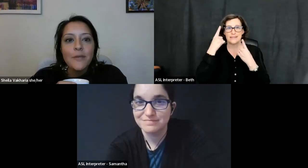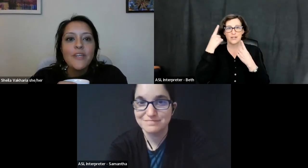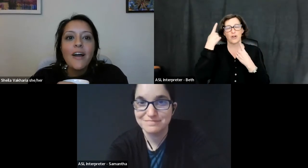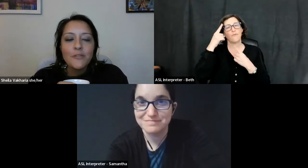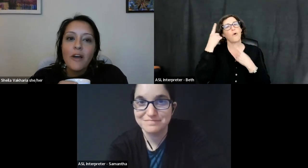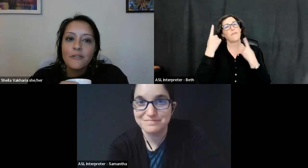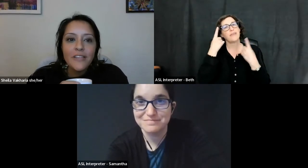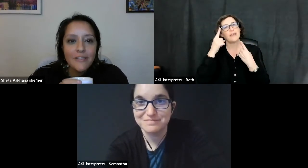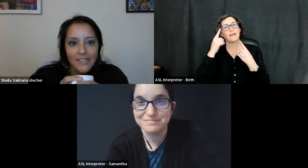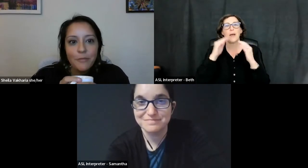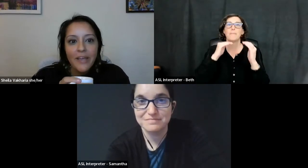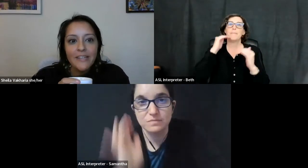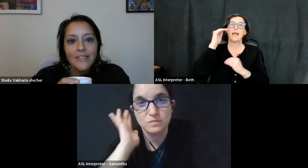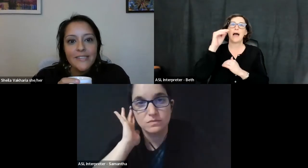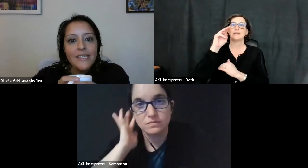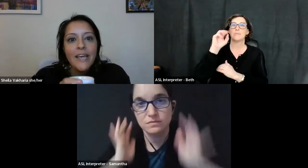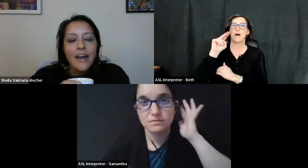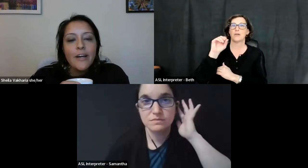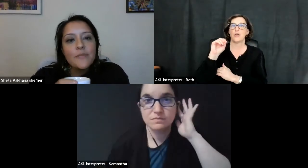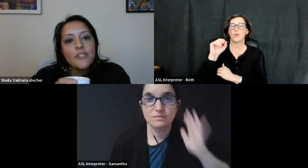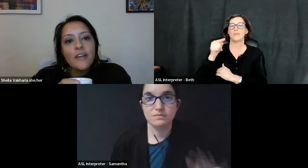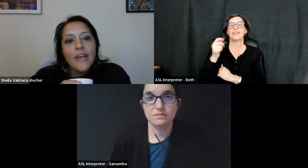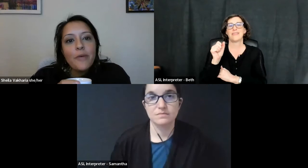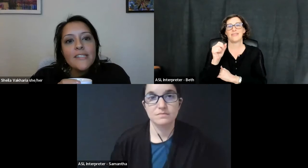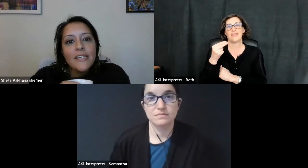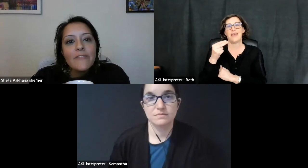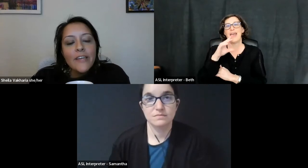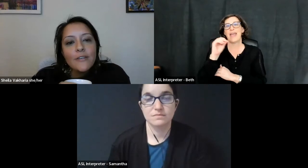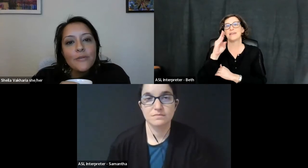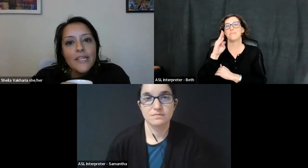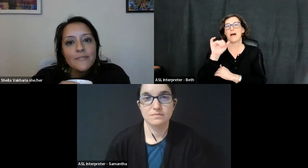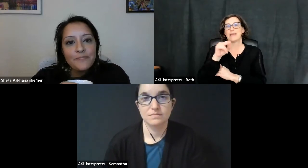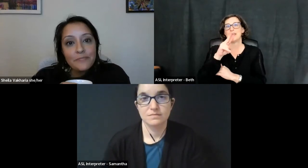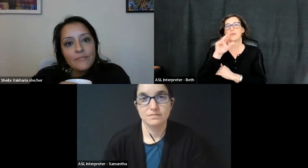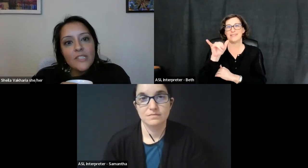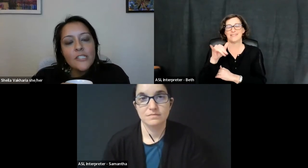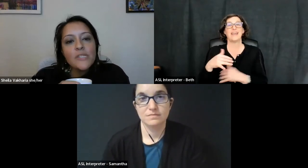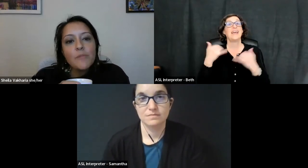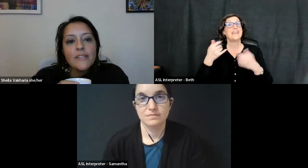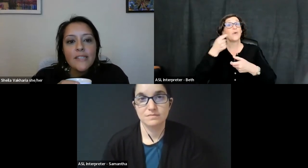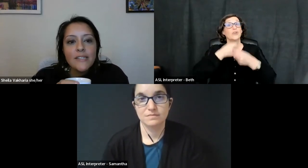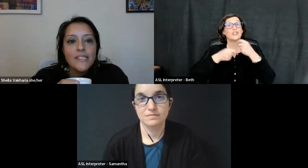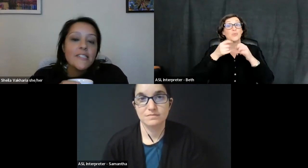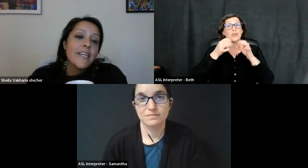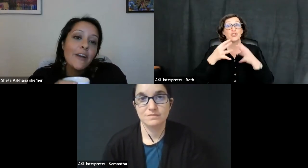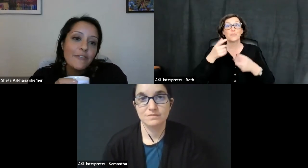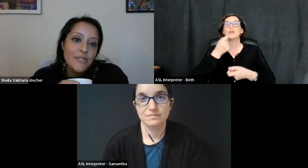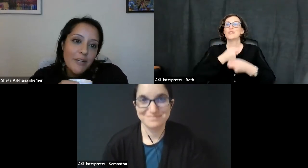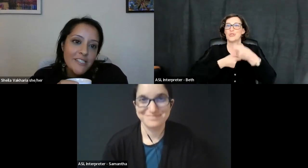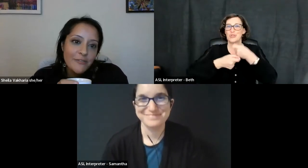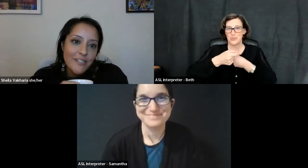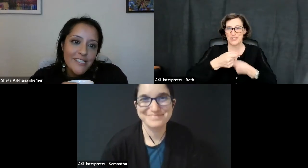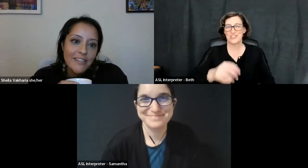thinking beyond monoliths and binaries. Shawna, I wanted to invite you in to respond to kick